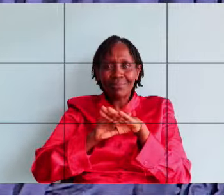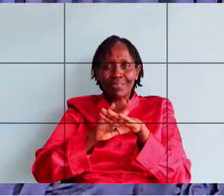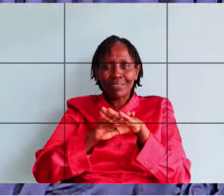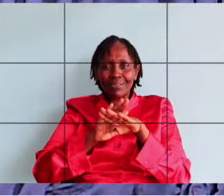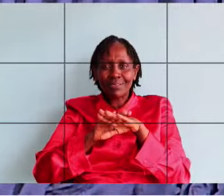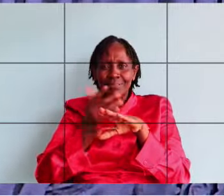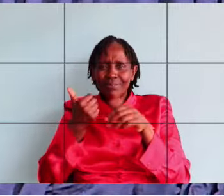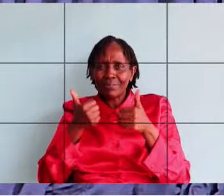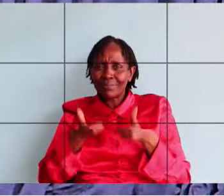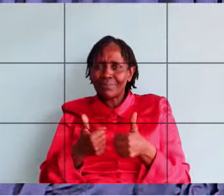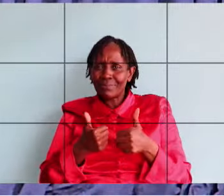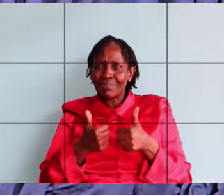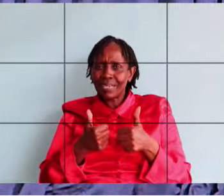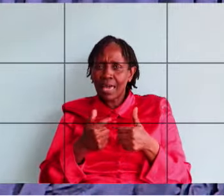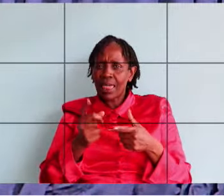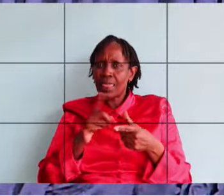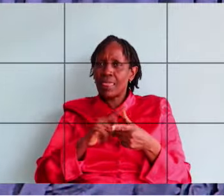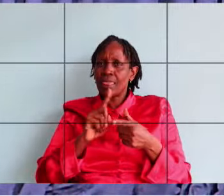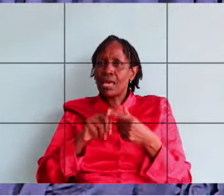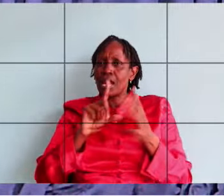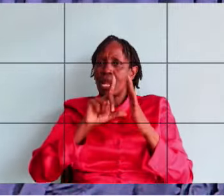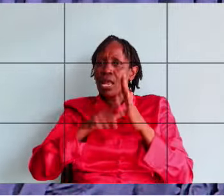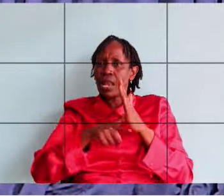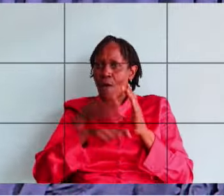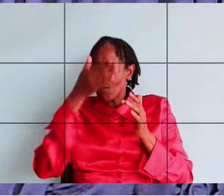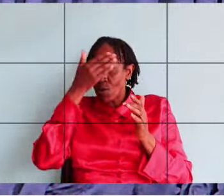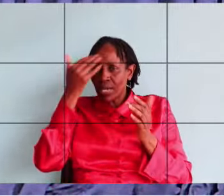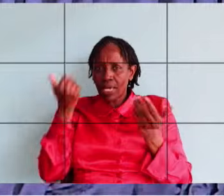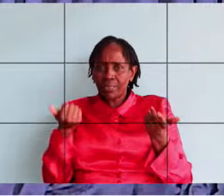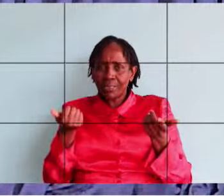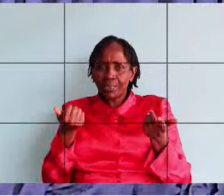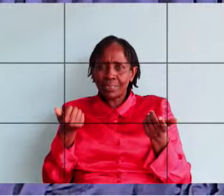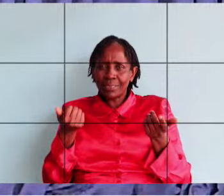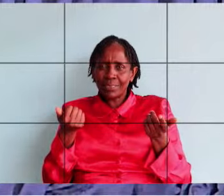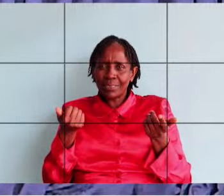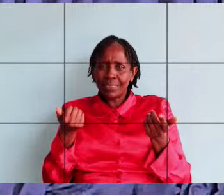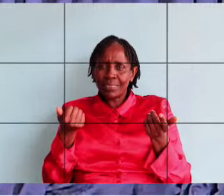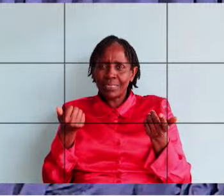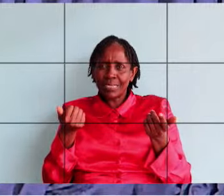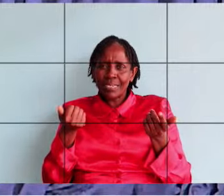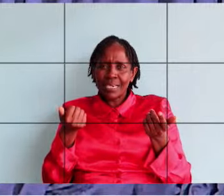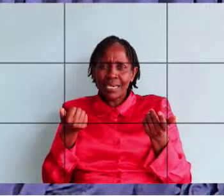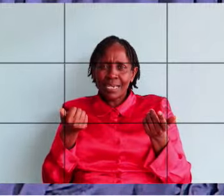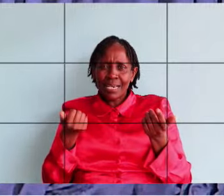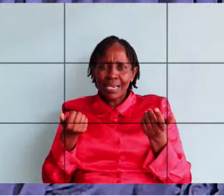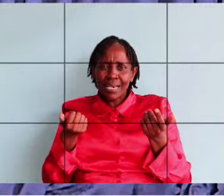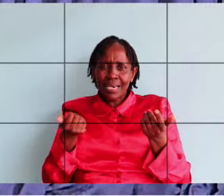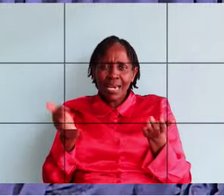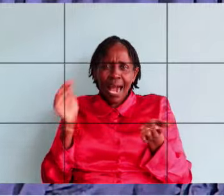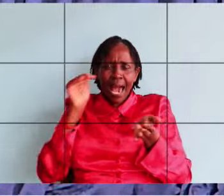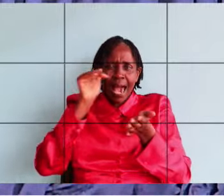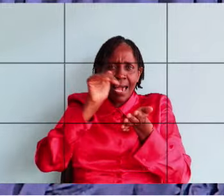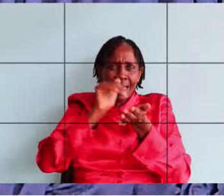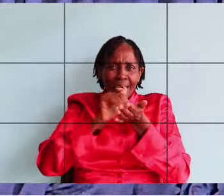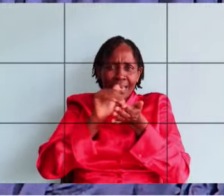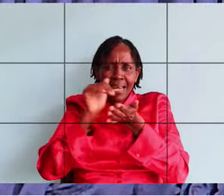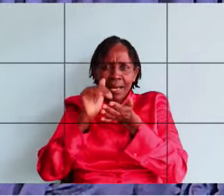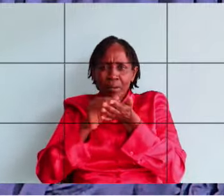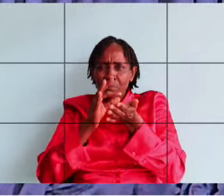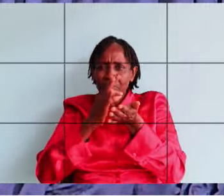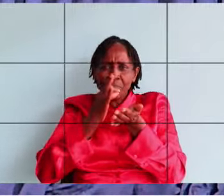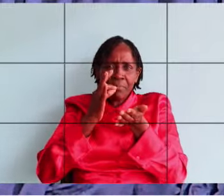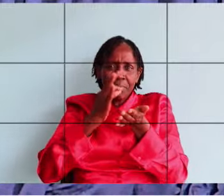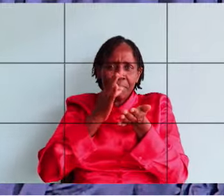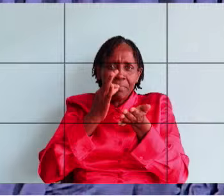don't have much problem, but especially for the ladies. In the house, check yourself, you know, do your makeup and all that. But